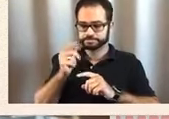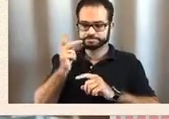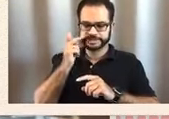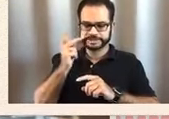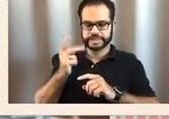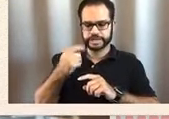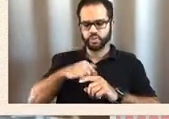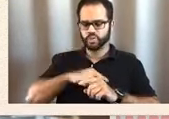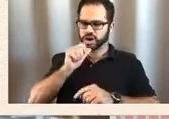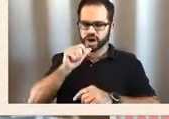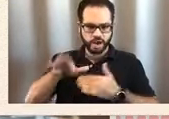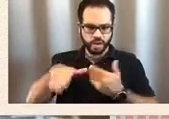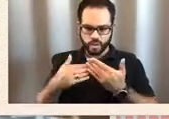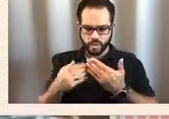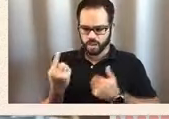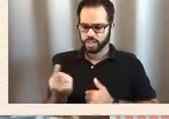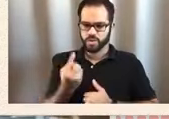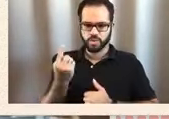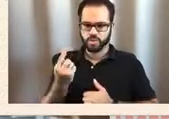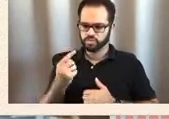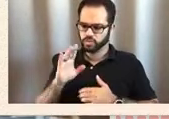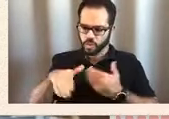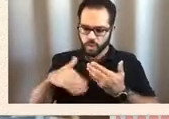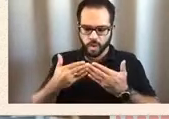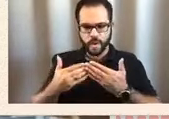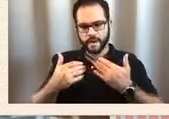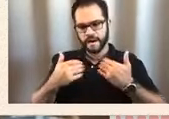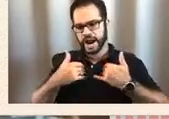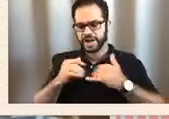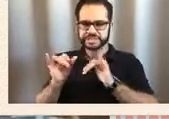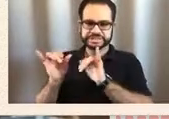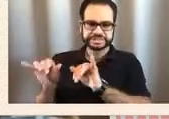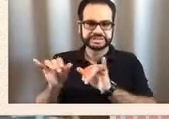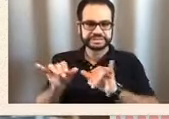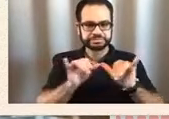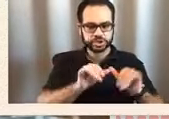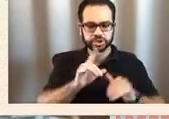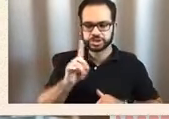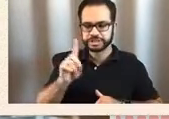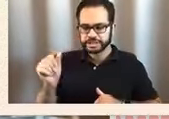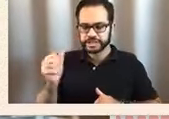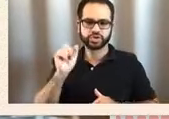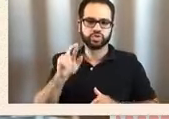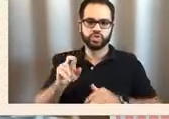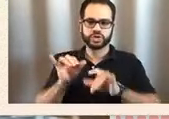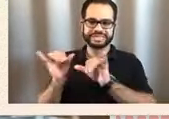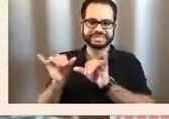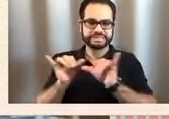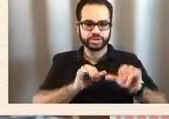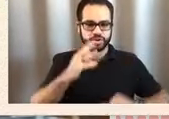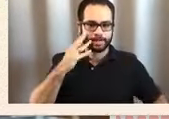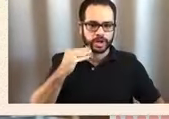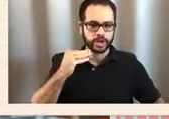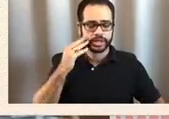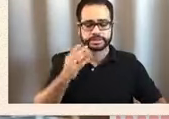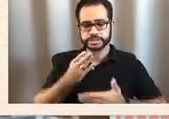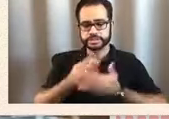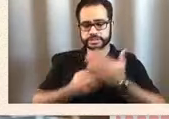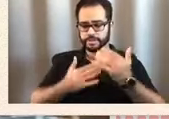through similar disabilities or experiences. Some of my friends are not